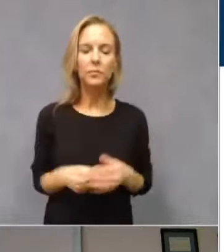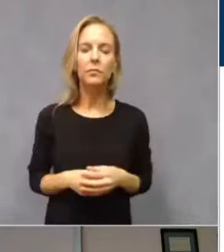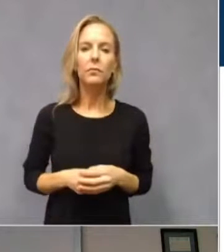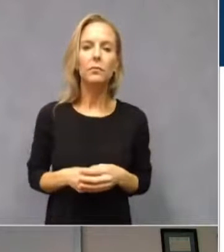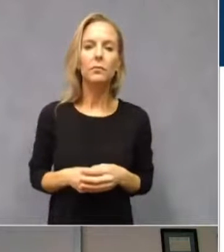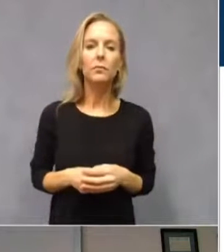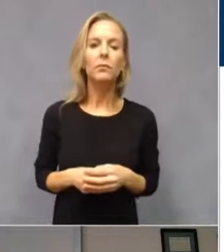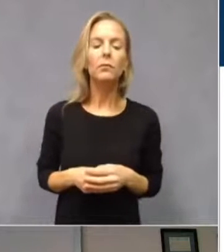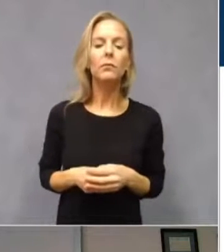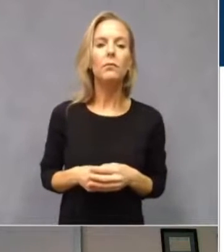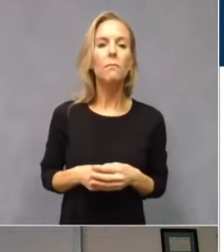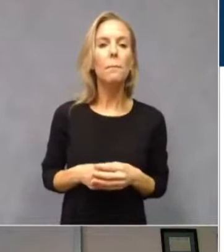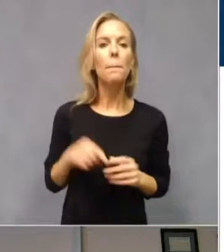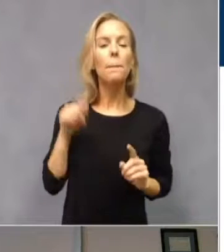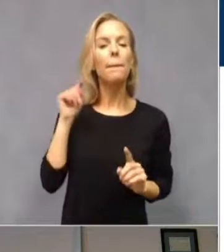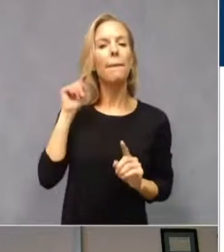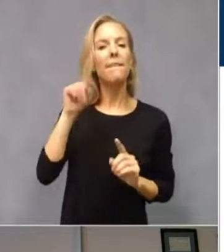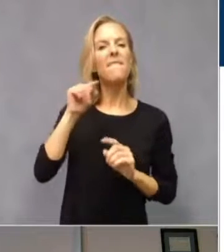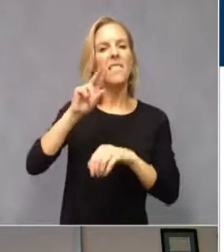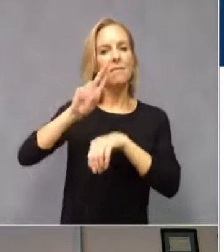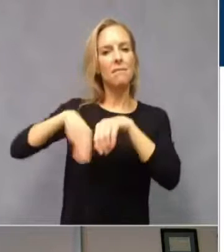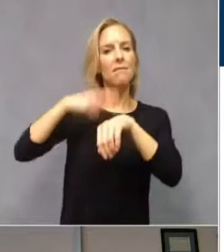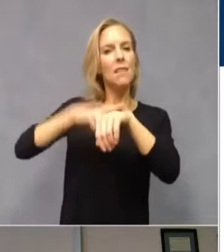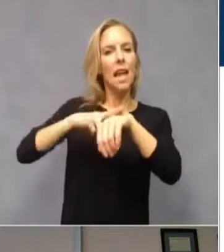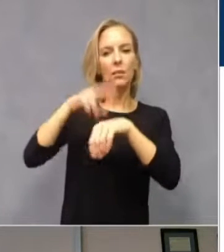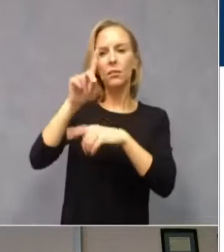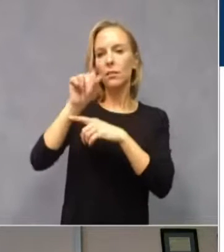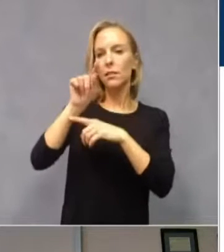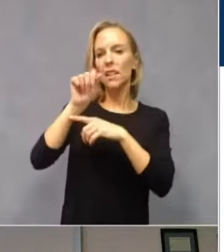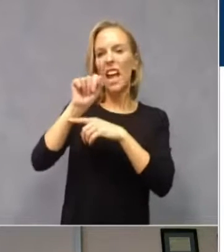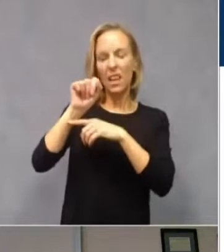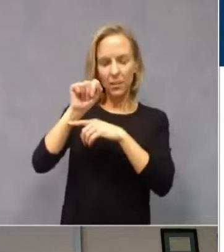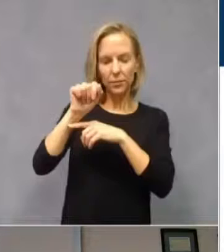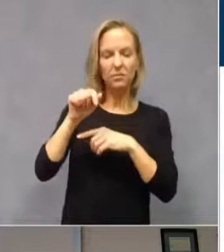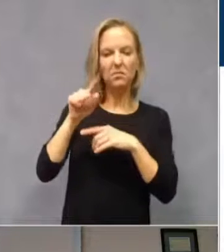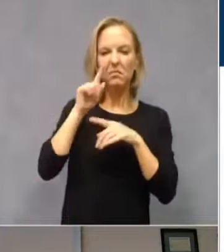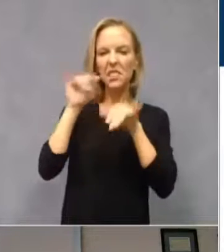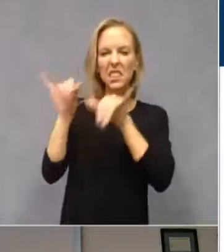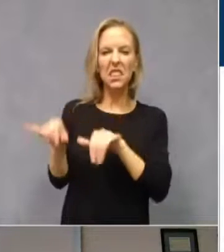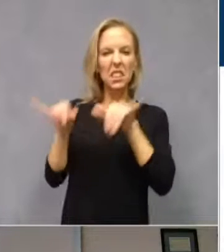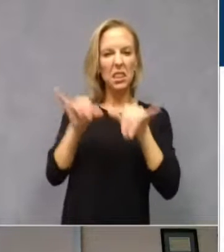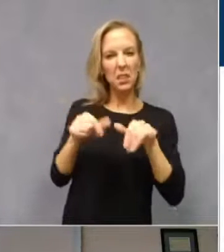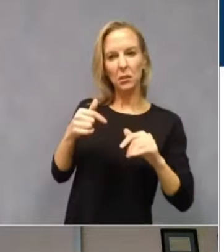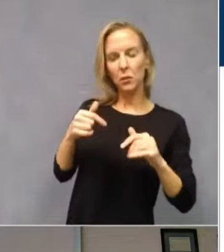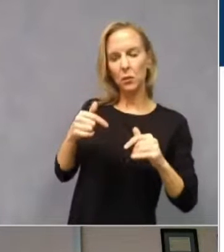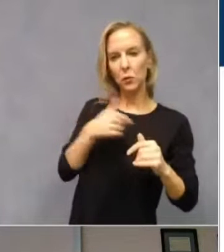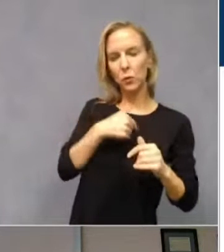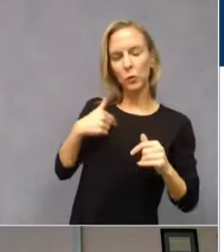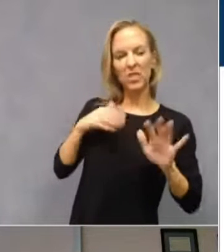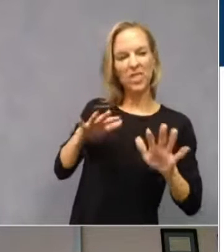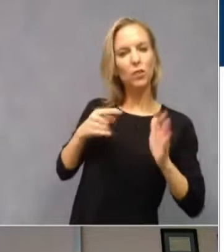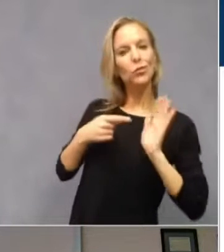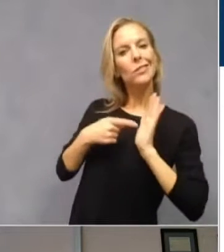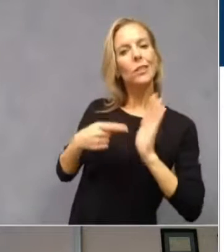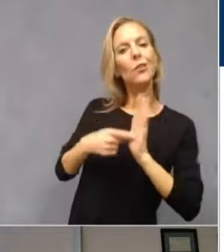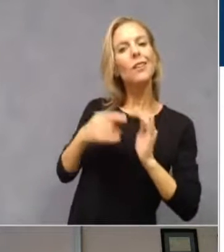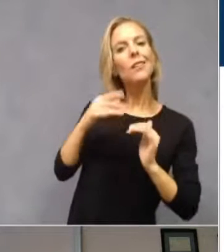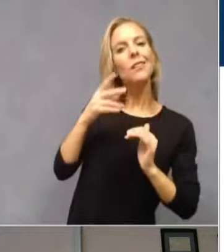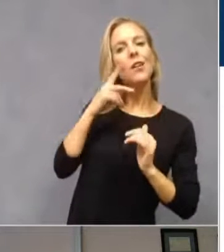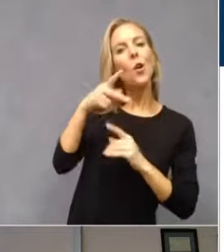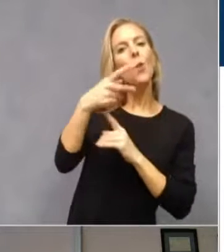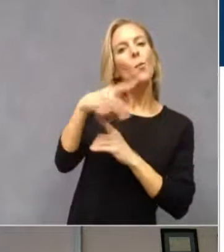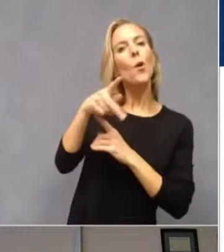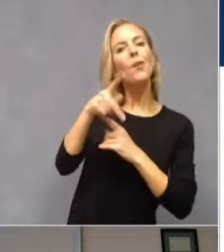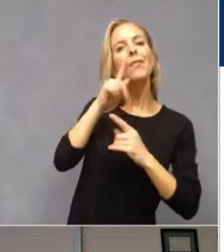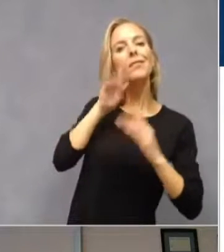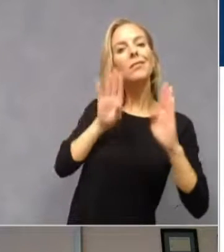This is national data. It's similar to what I shared on our purple stair-stepper graph for Kentucky in the